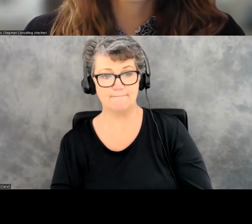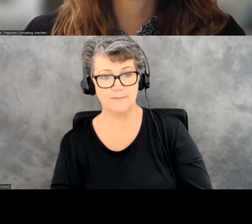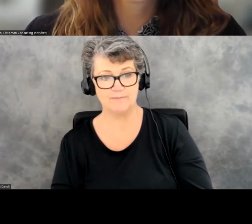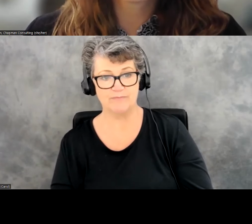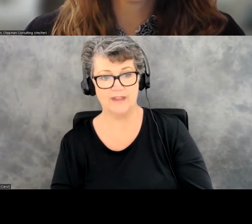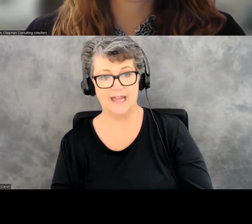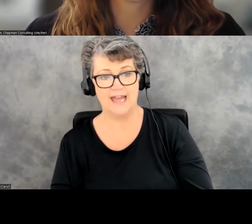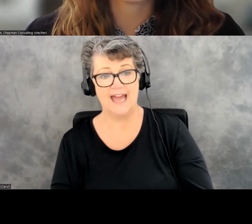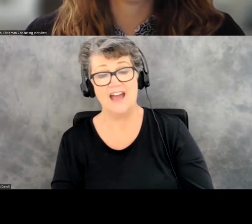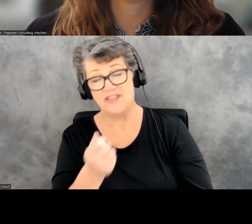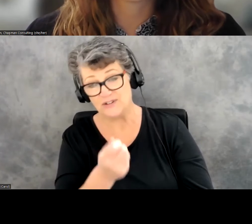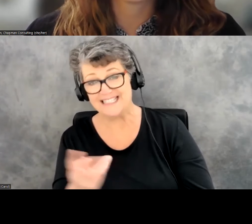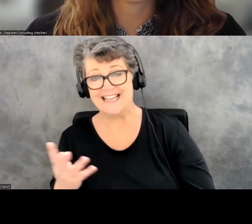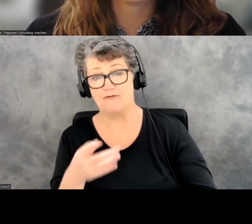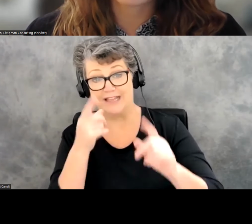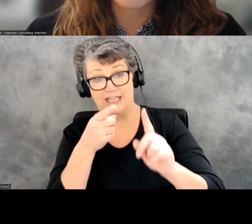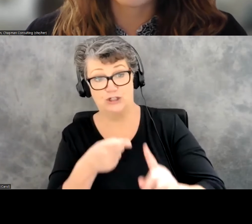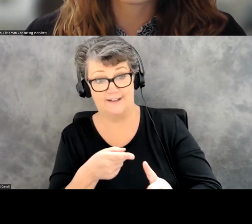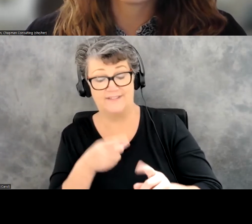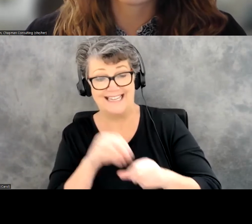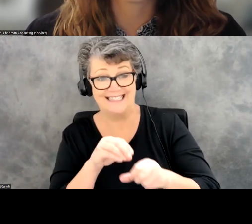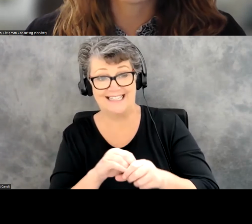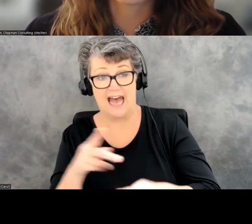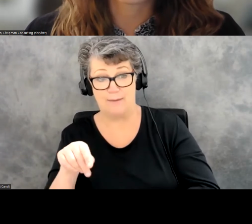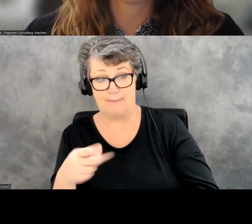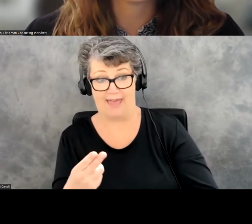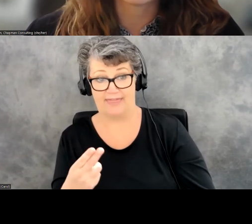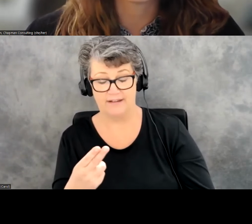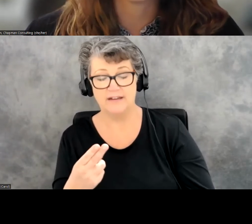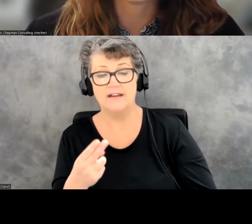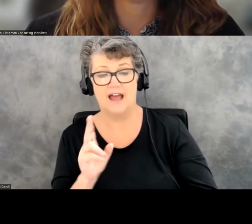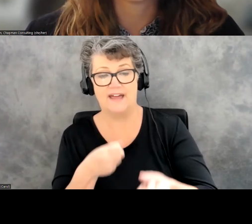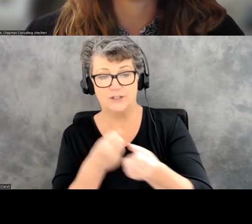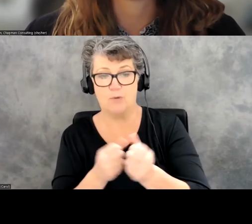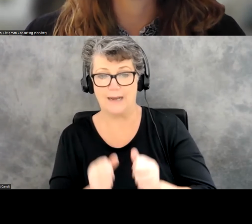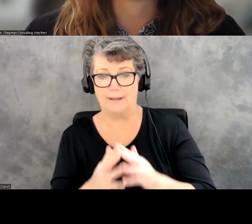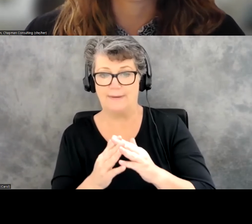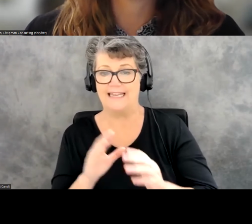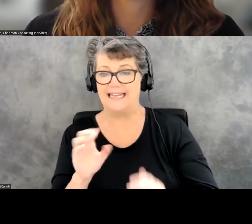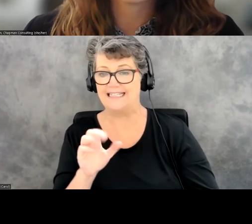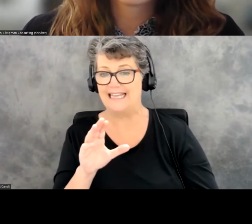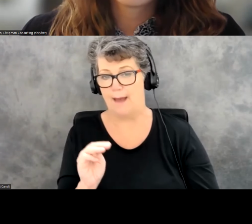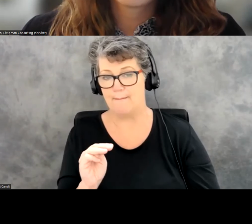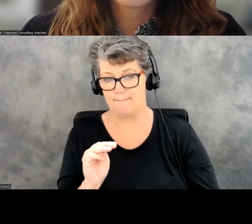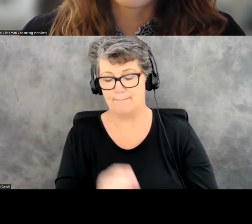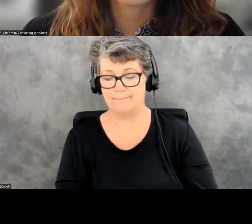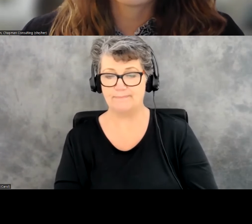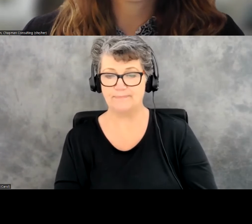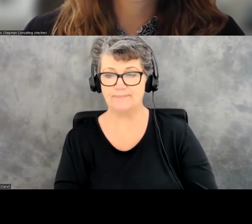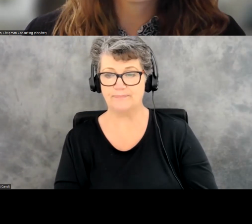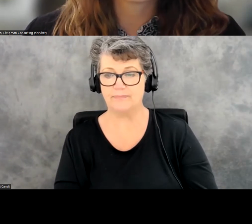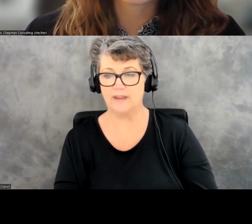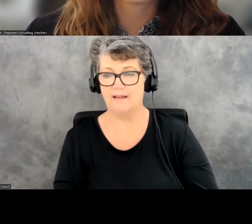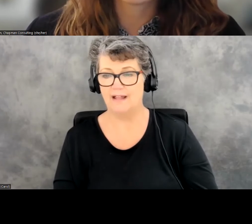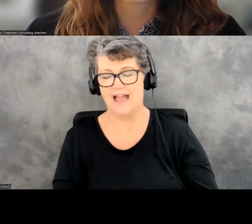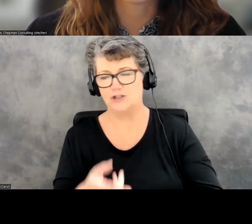So there are several initiatives within PATH that support implementation of ECM and community supports. And I'll